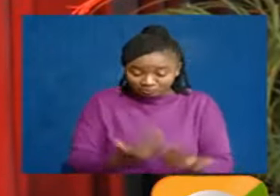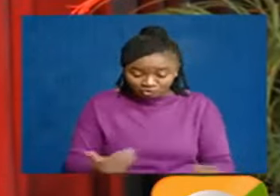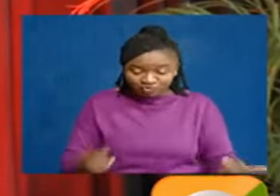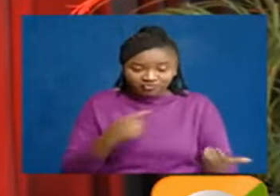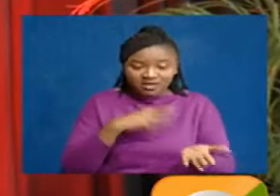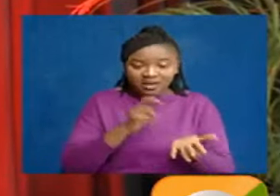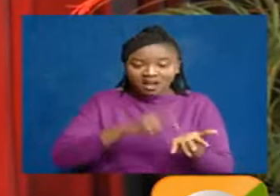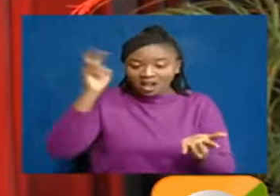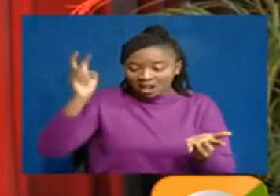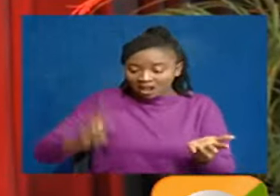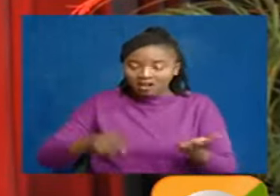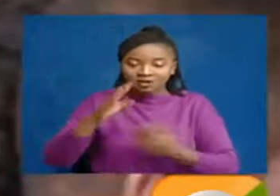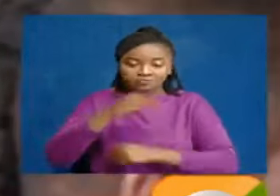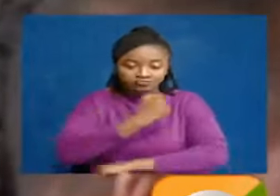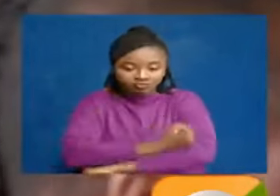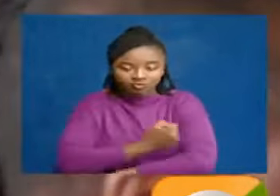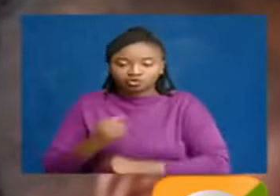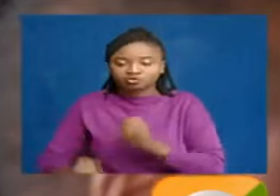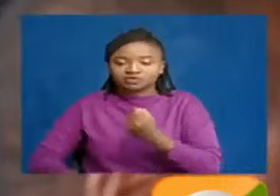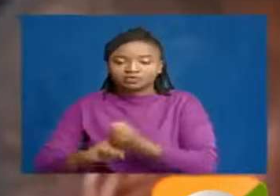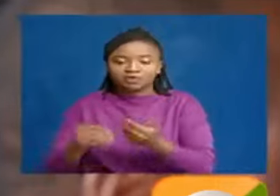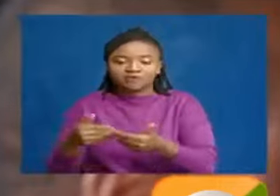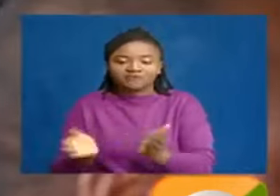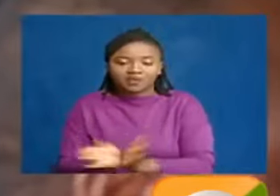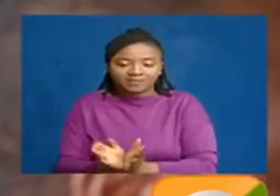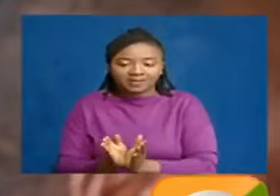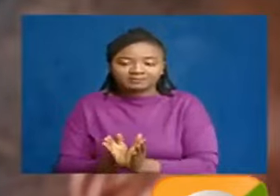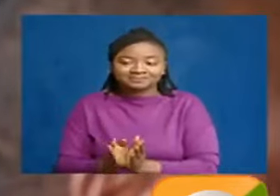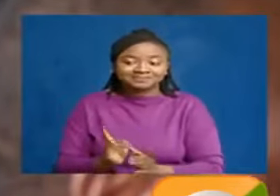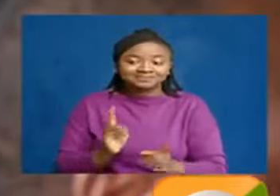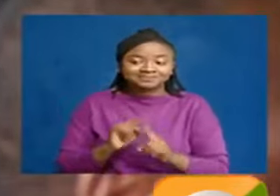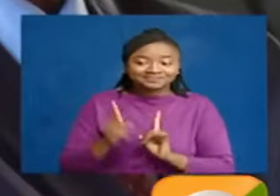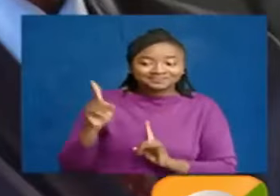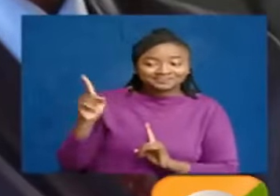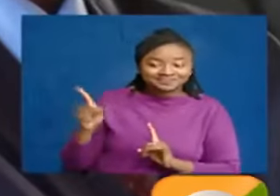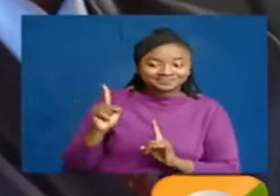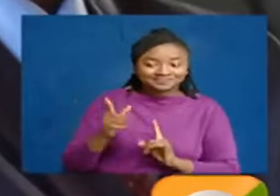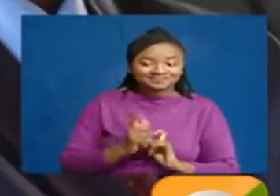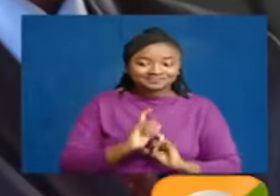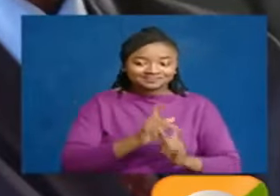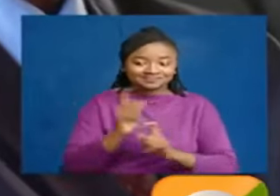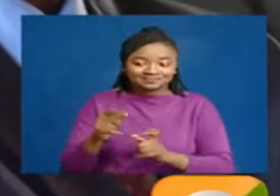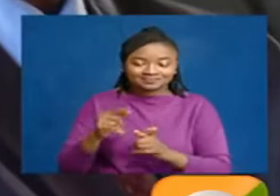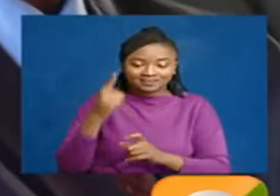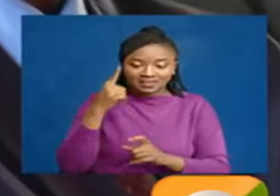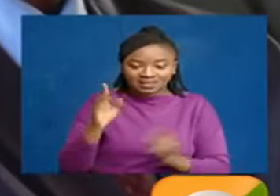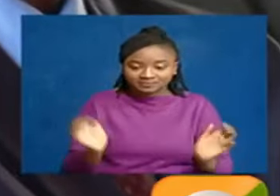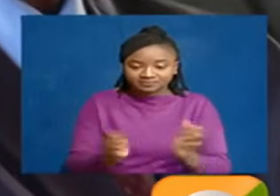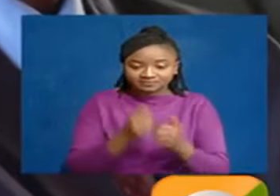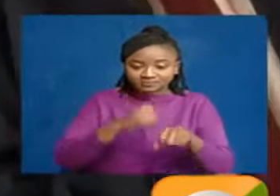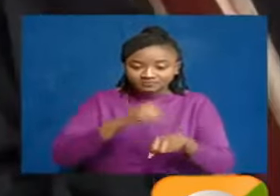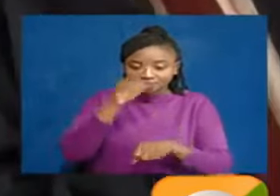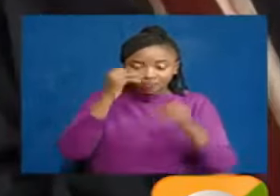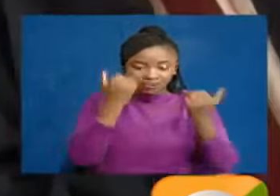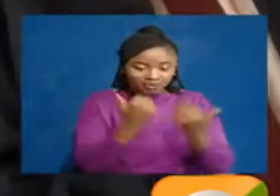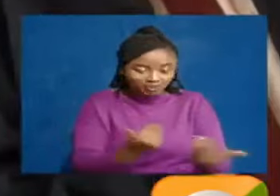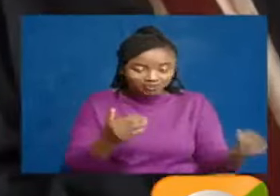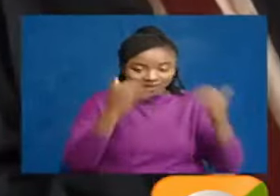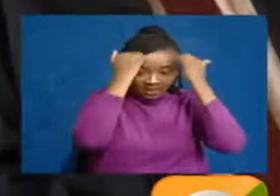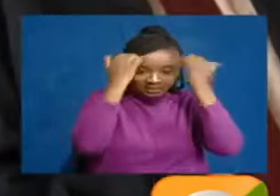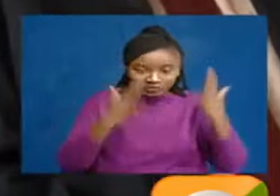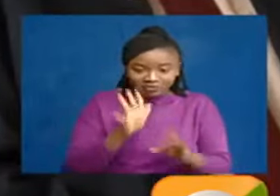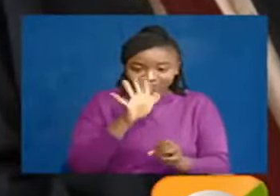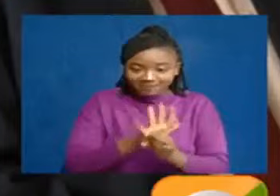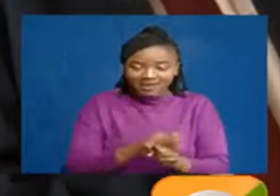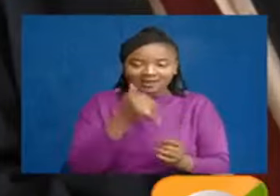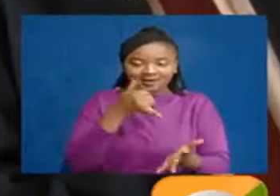your families survive. Tuzo hiyo maarufu Mazingira Awards ikifanyika wakati wanafunzi wamehusishwa pakubwa haswa